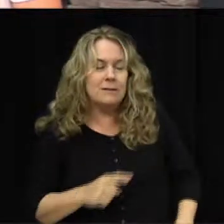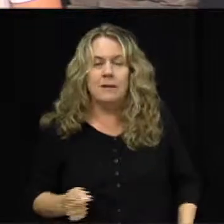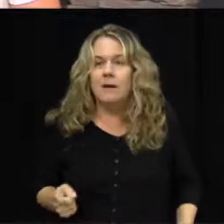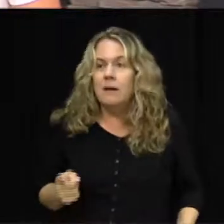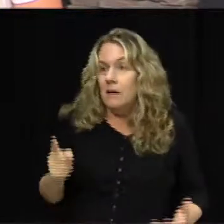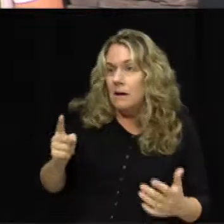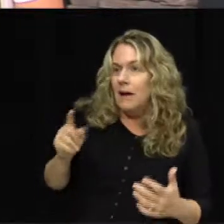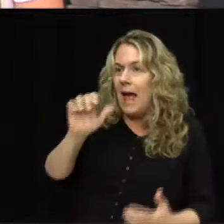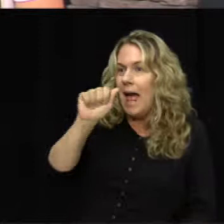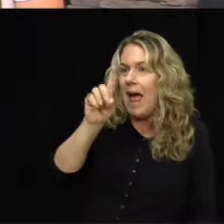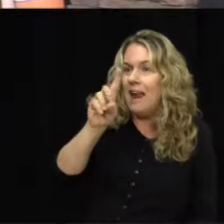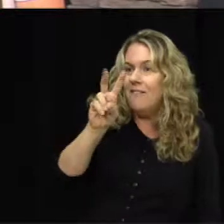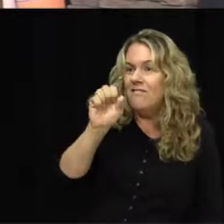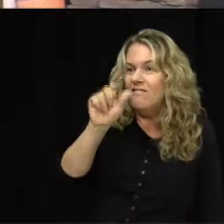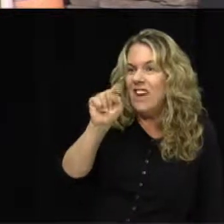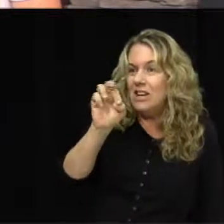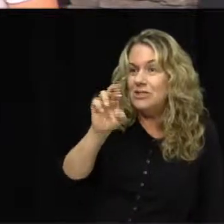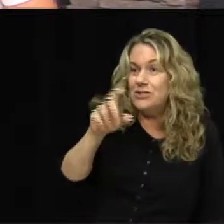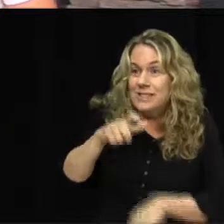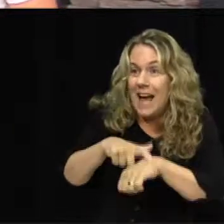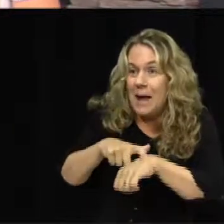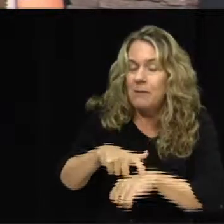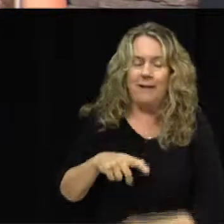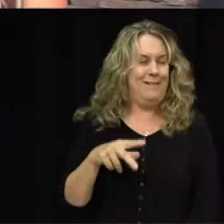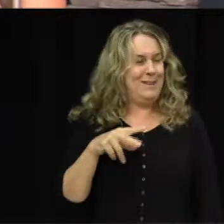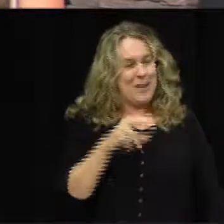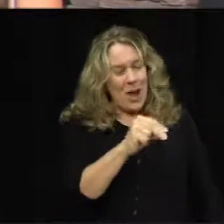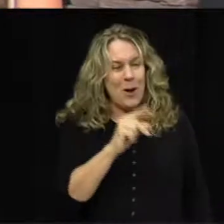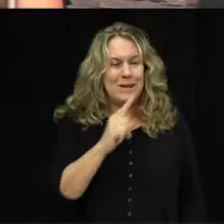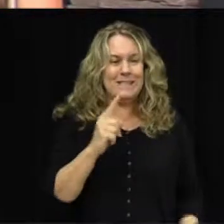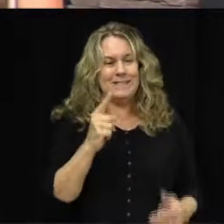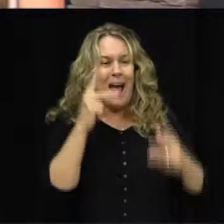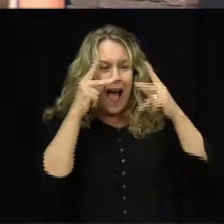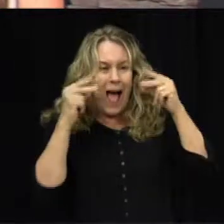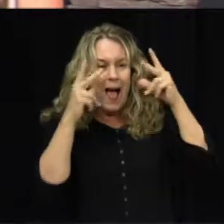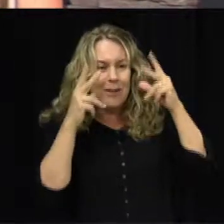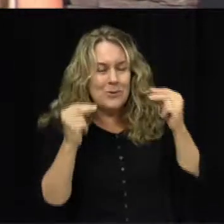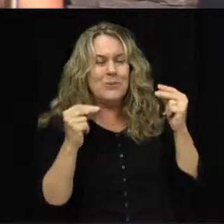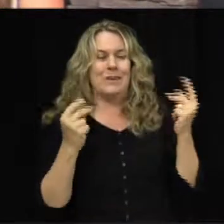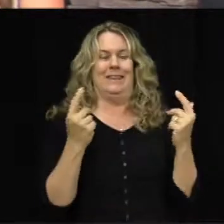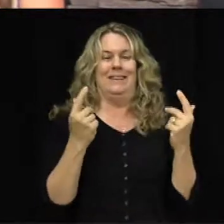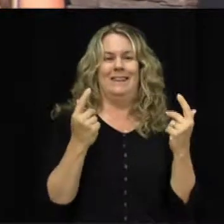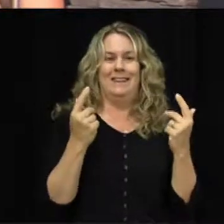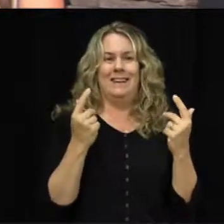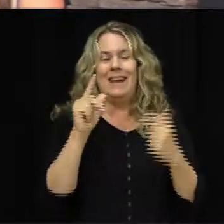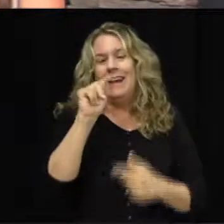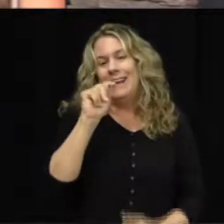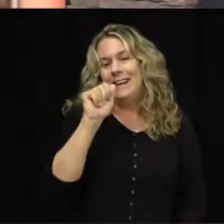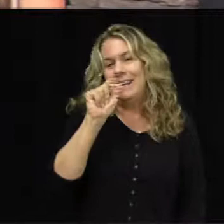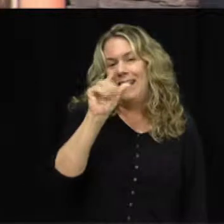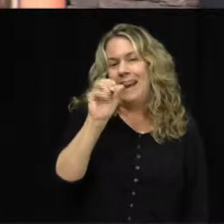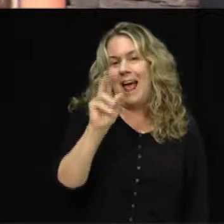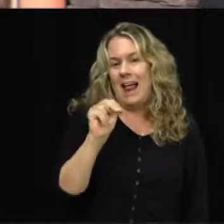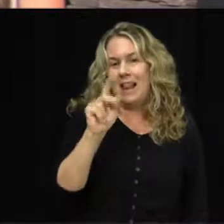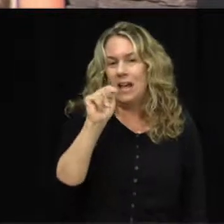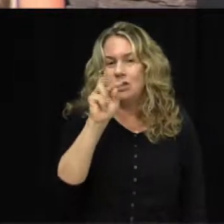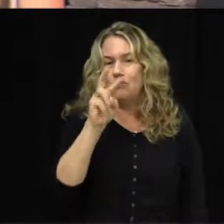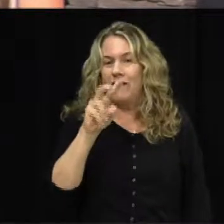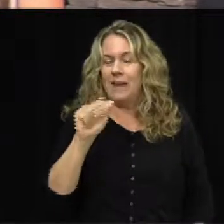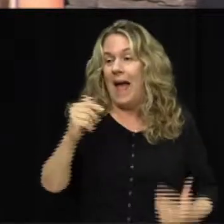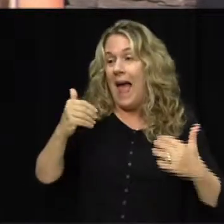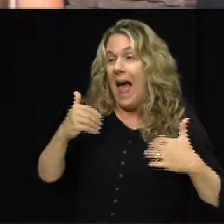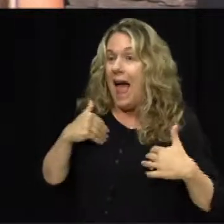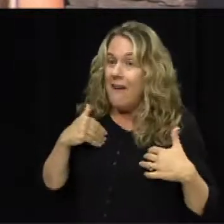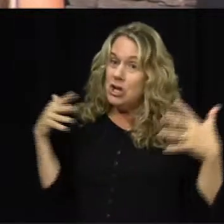is? Adventure time? No, it's time for a Halloween edition of Talent Trivia. Oh, well,